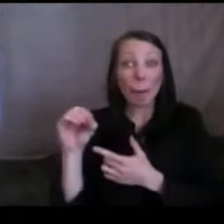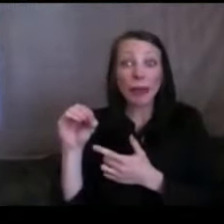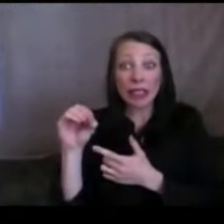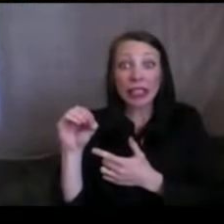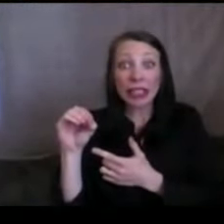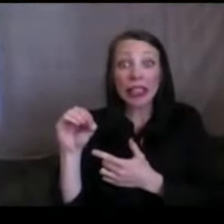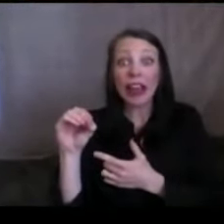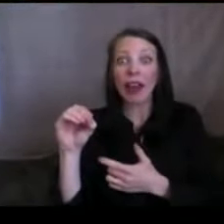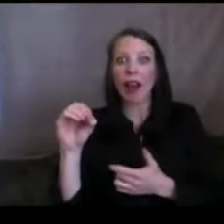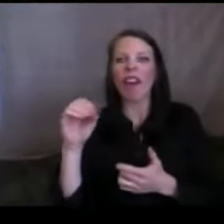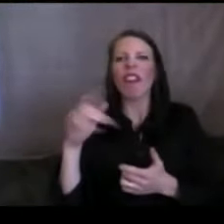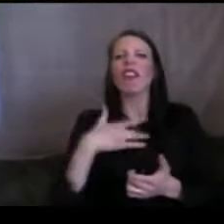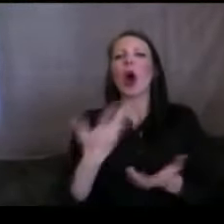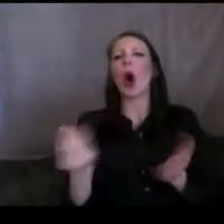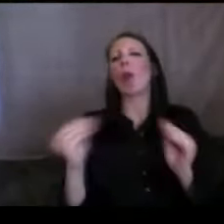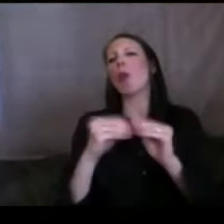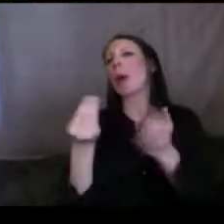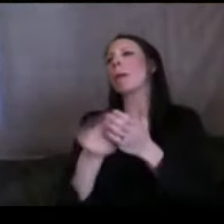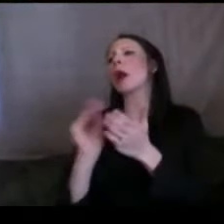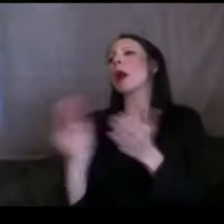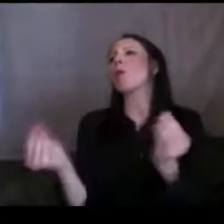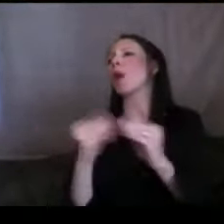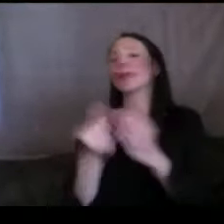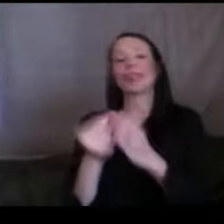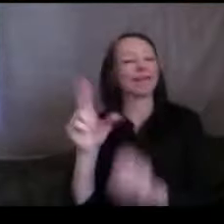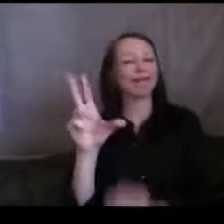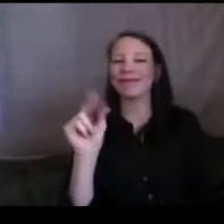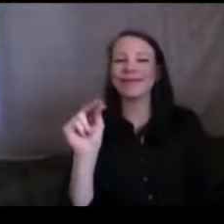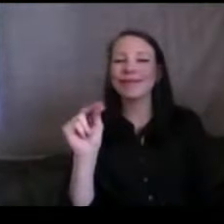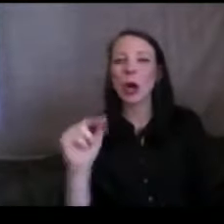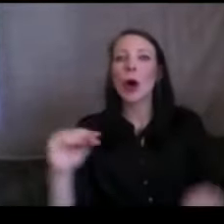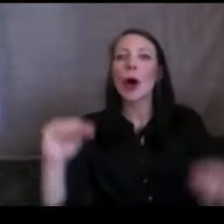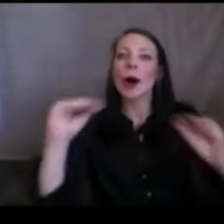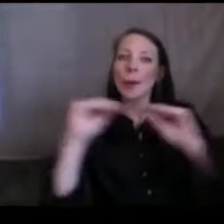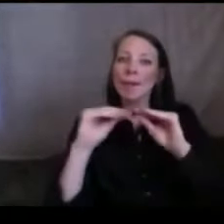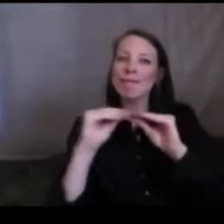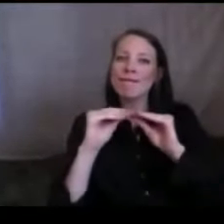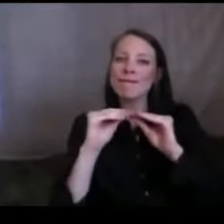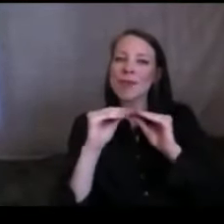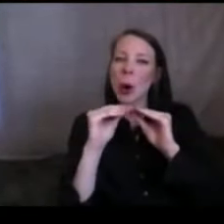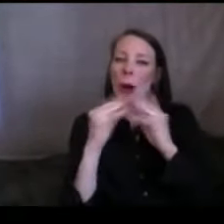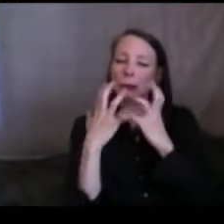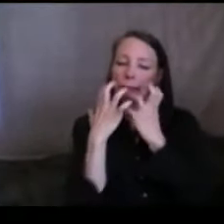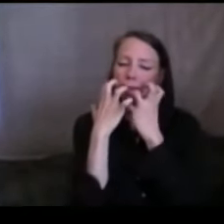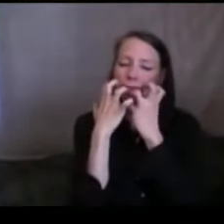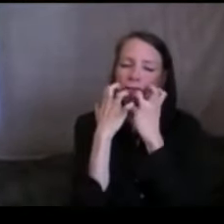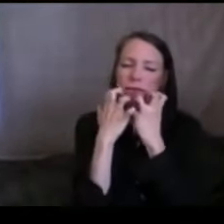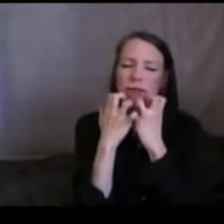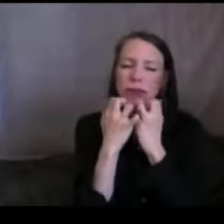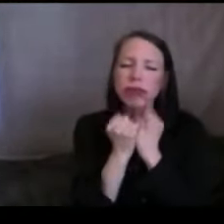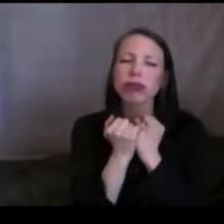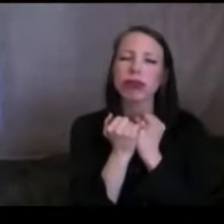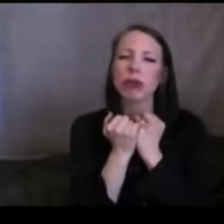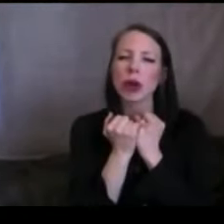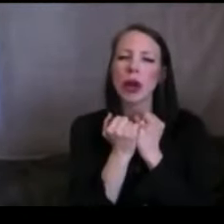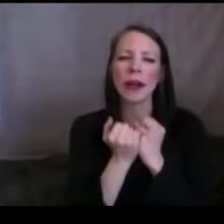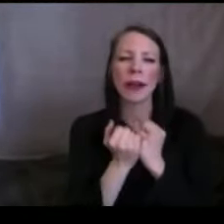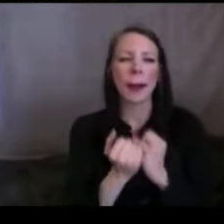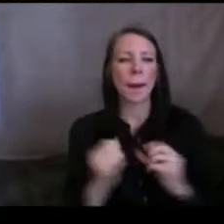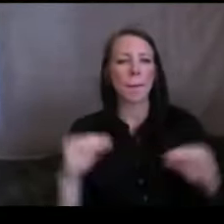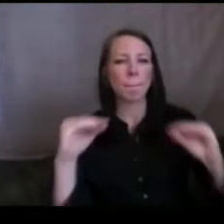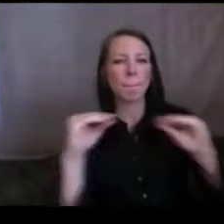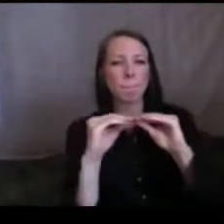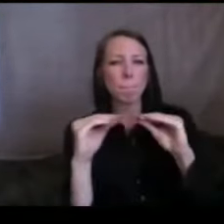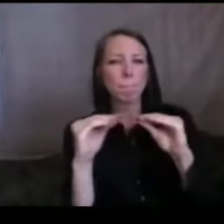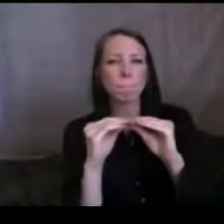richer. I mean, Jody kind of referenced it, this opportunity to get to know stories of people who have been through infinitely more